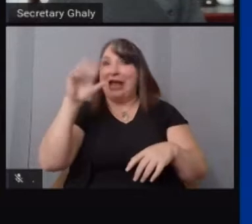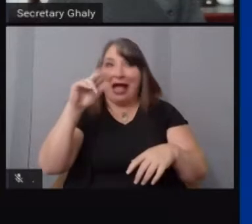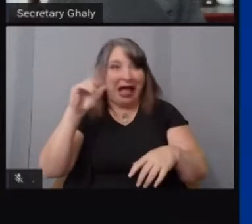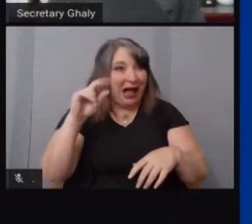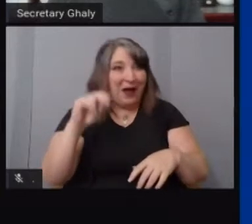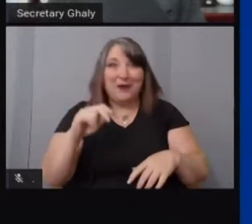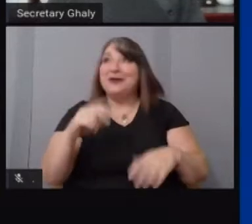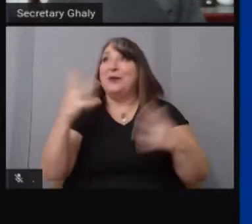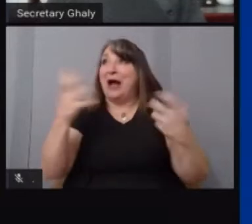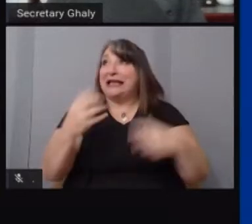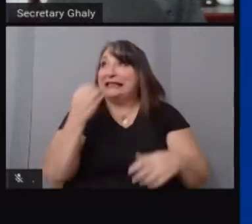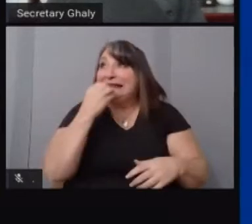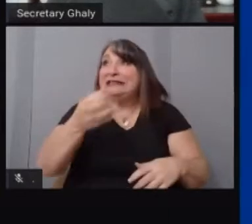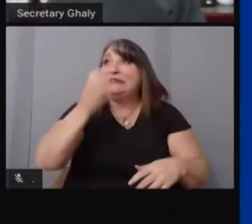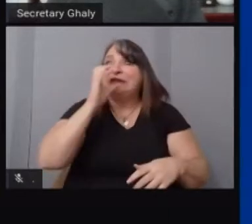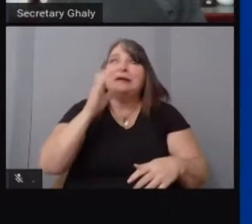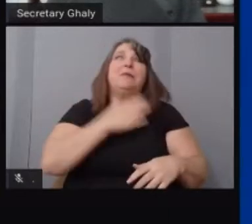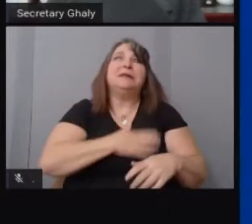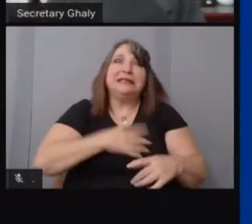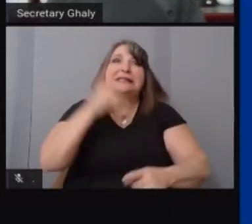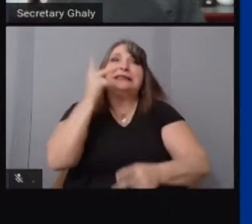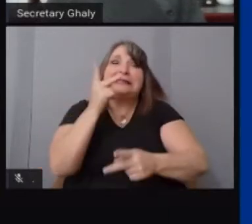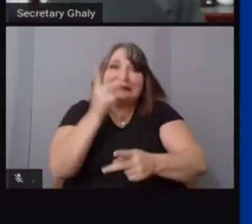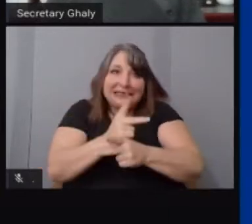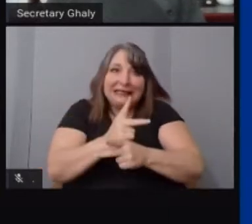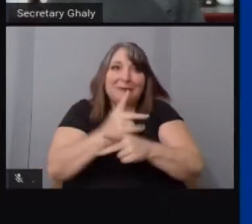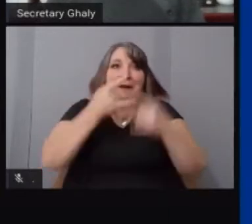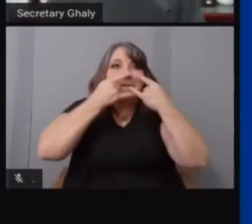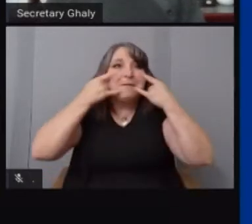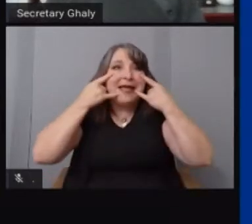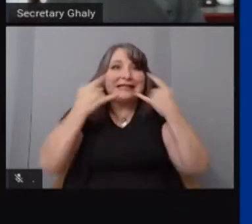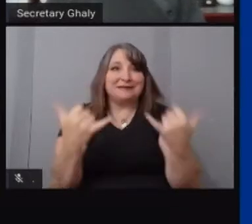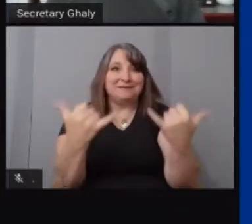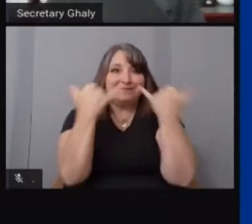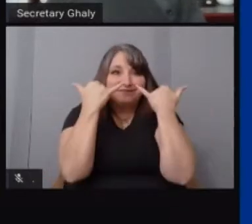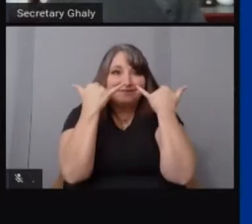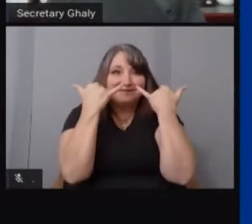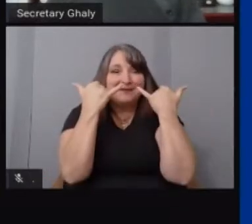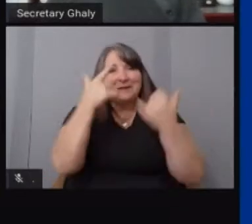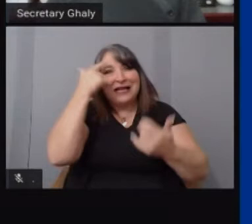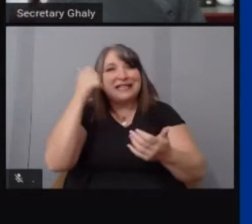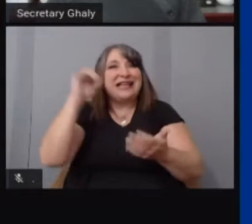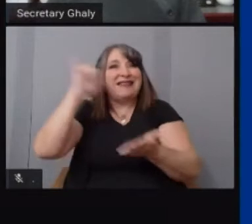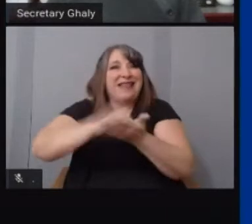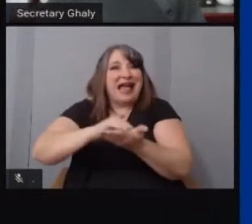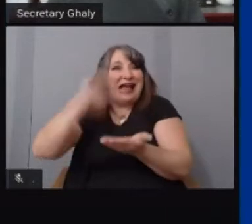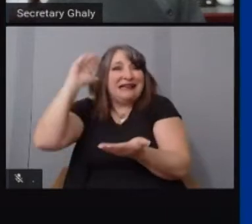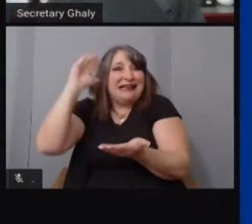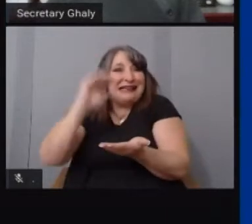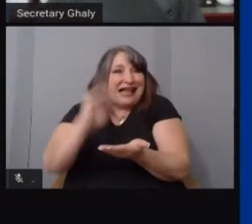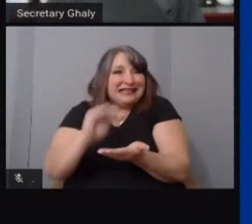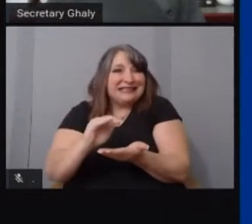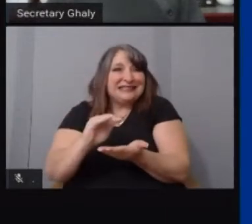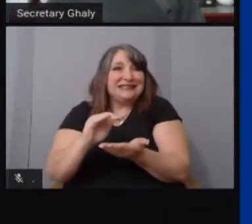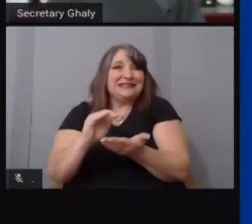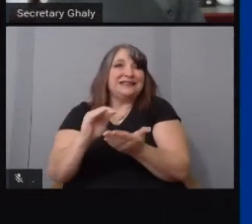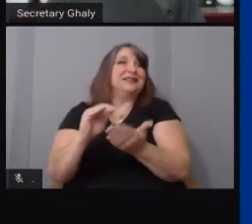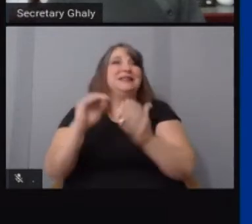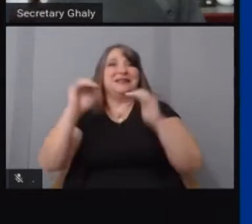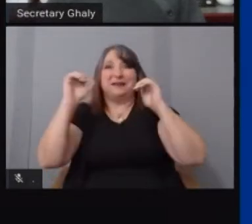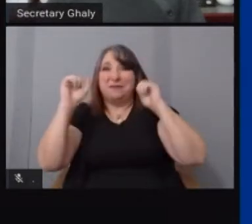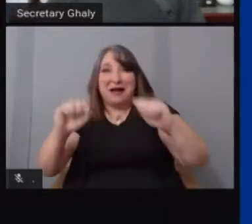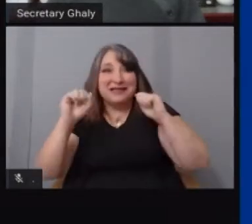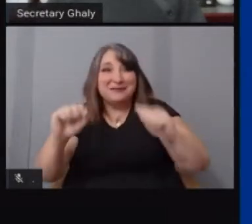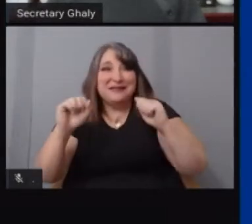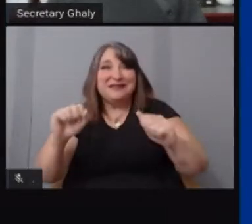keep your mask on so that we reduce the amount and exposure of potentially air droplets